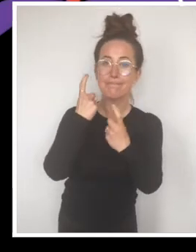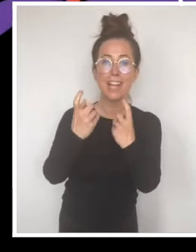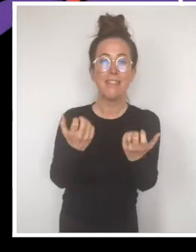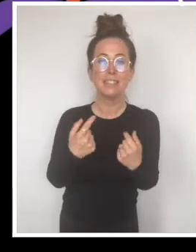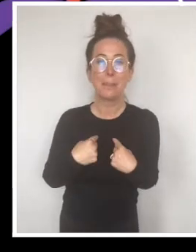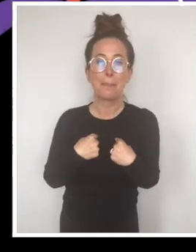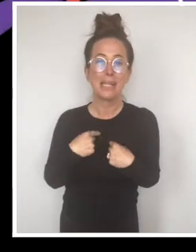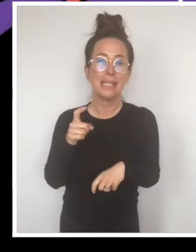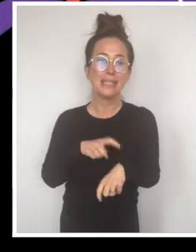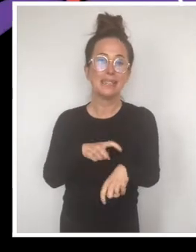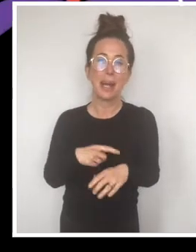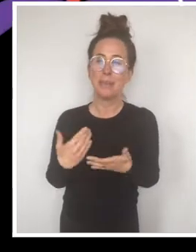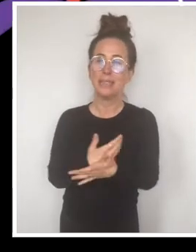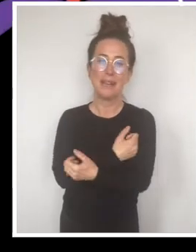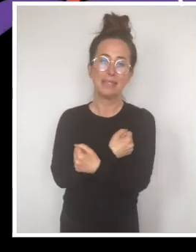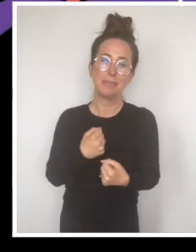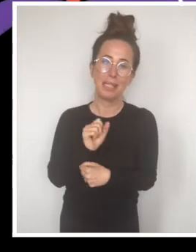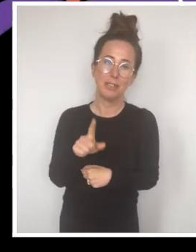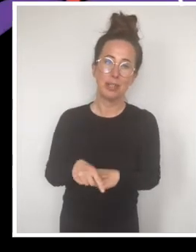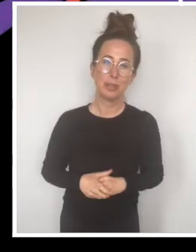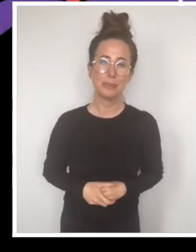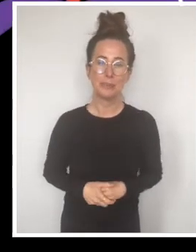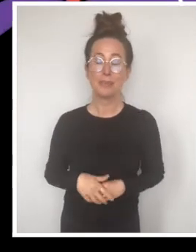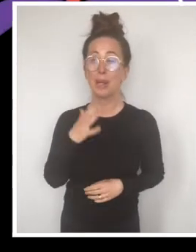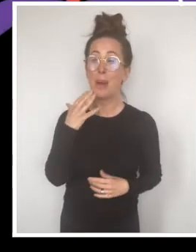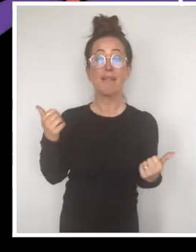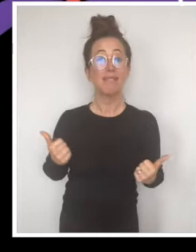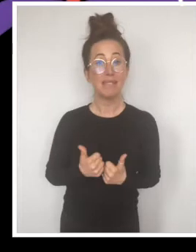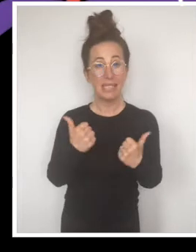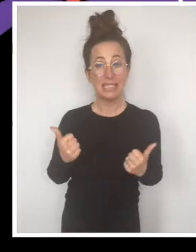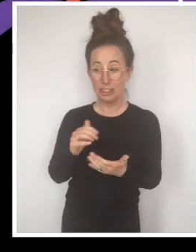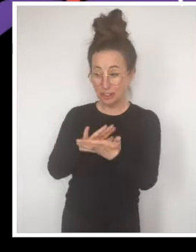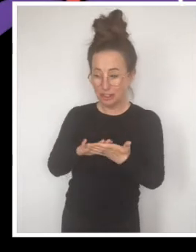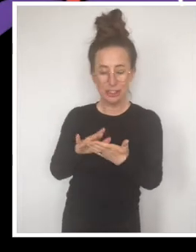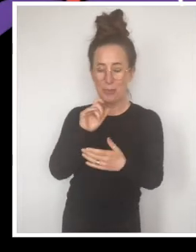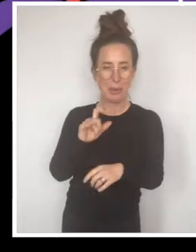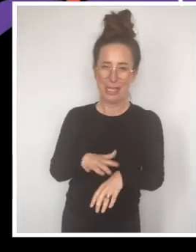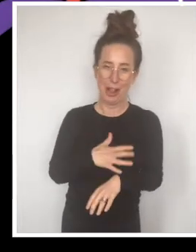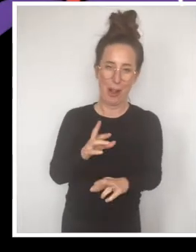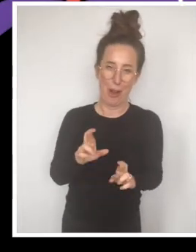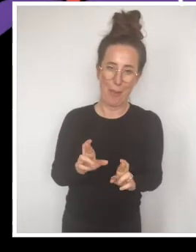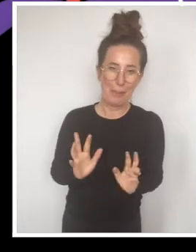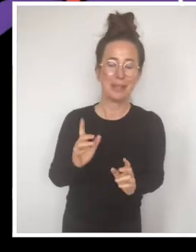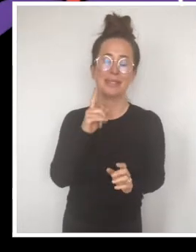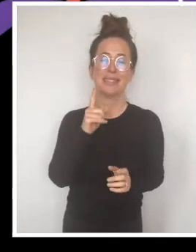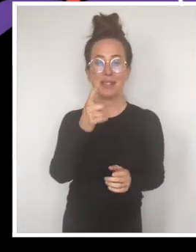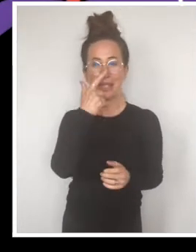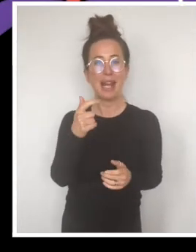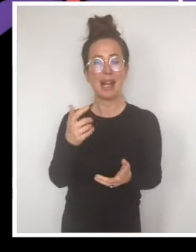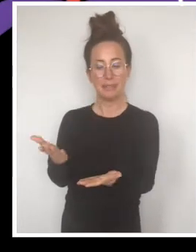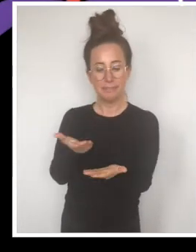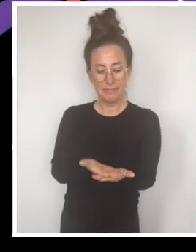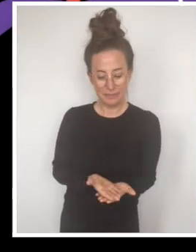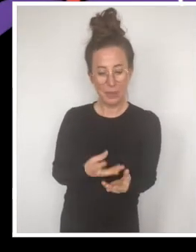me time, a safe space for you. Now, once you've done that, and hopefully it shouldn't take you too long, if you want to get a pen